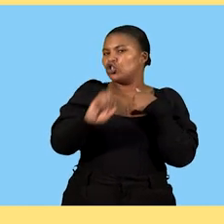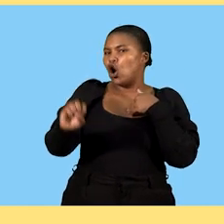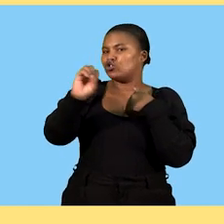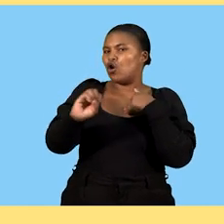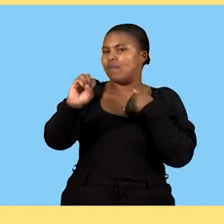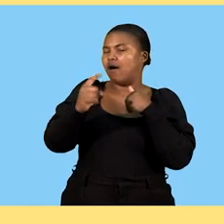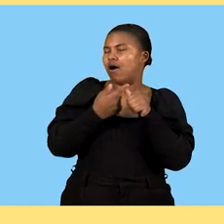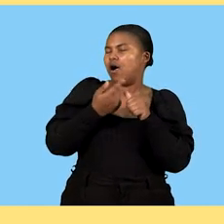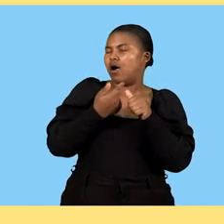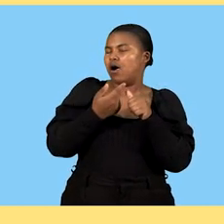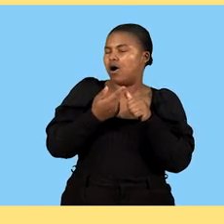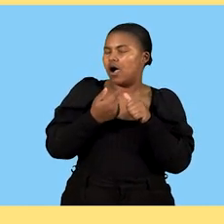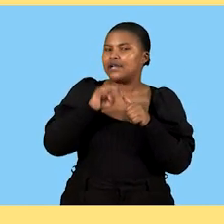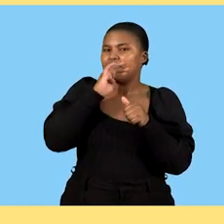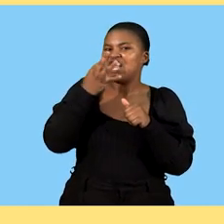give me